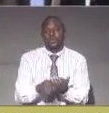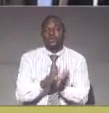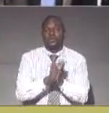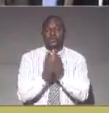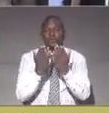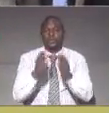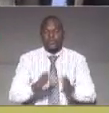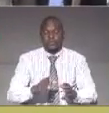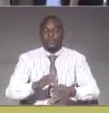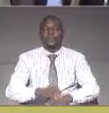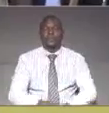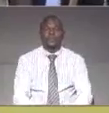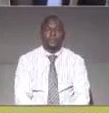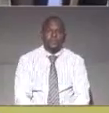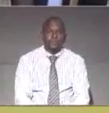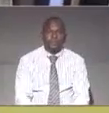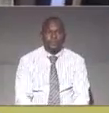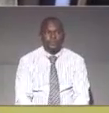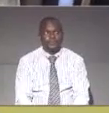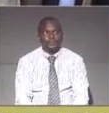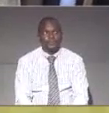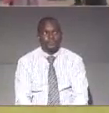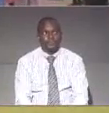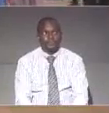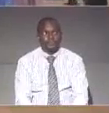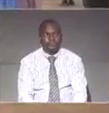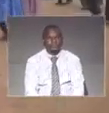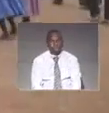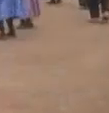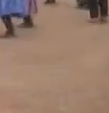Seda Haruna, reporting for UBC News.